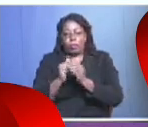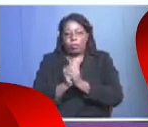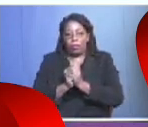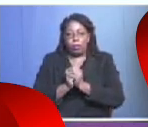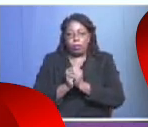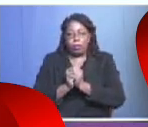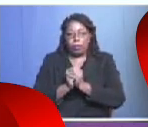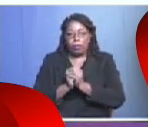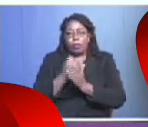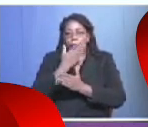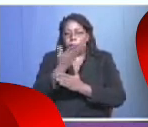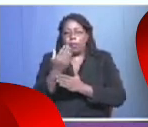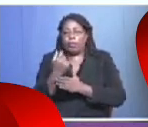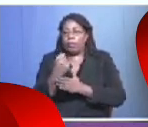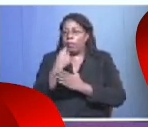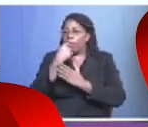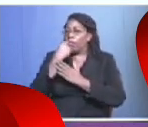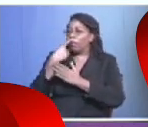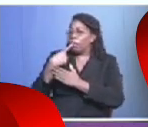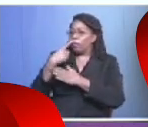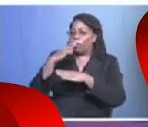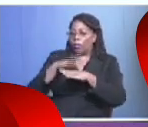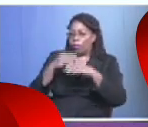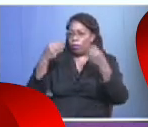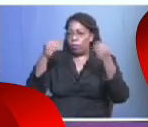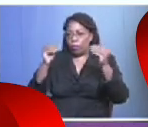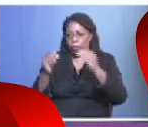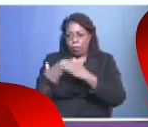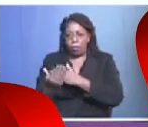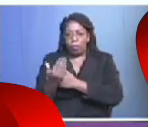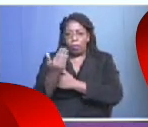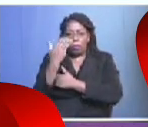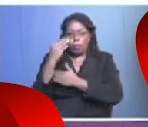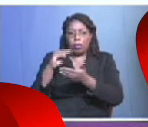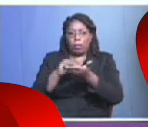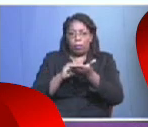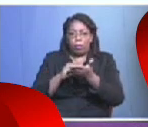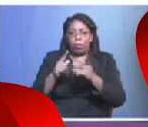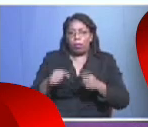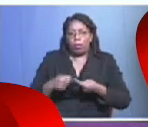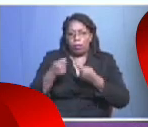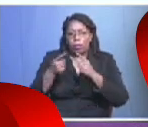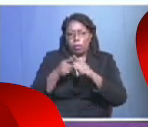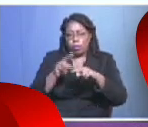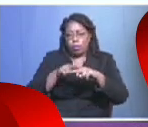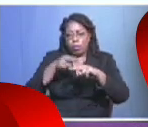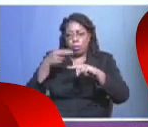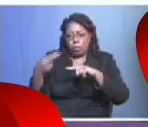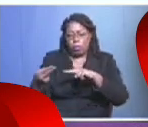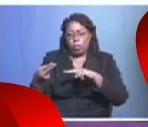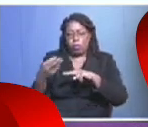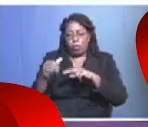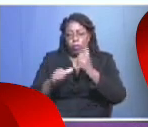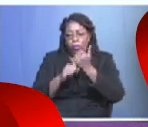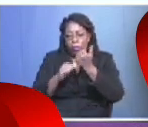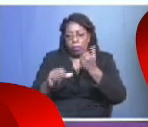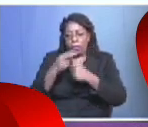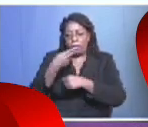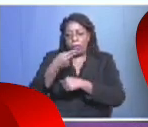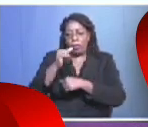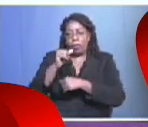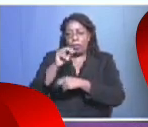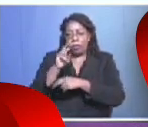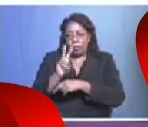Well, there's a pill on the market that's one of the many mordant medications contributing to the decreasing cases of AIDS and HIV